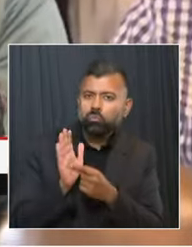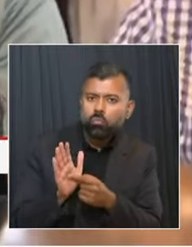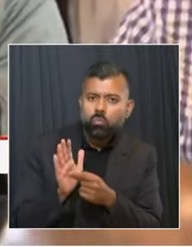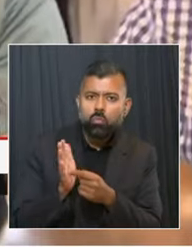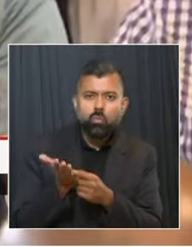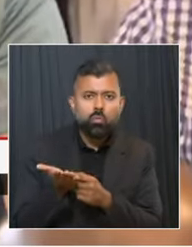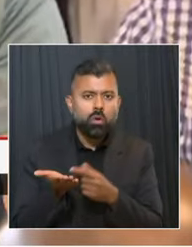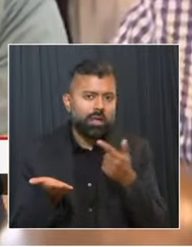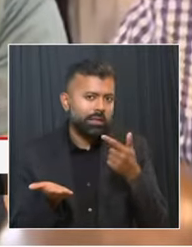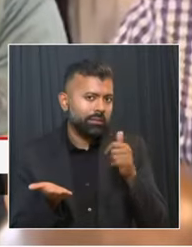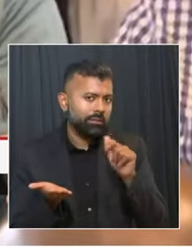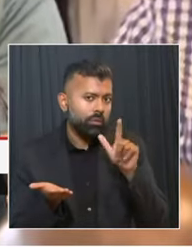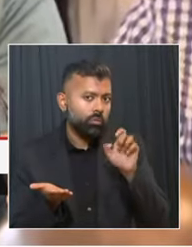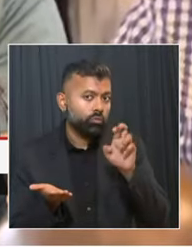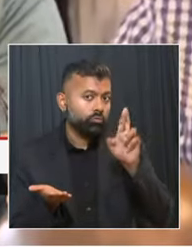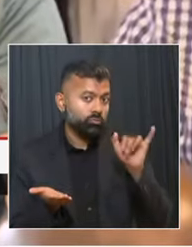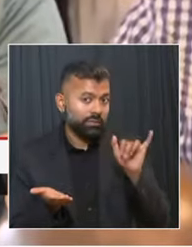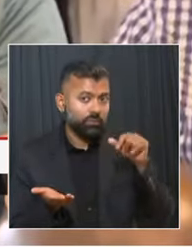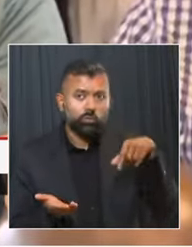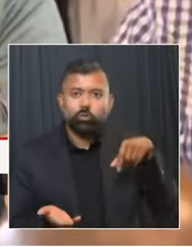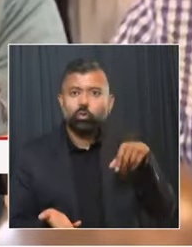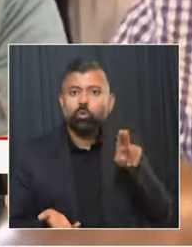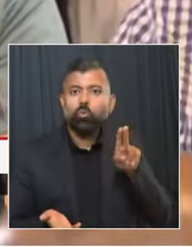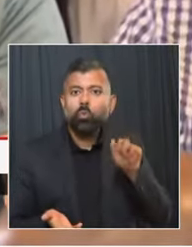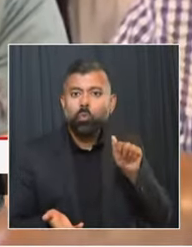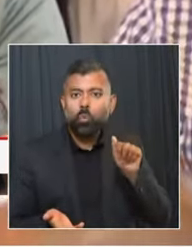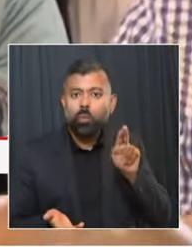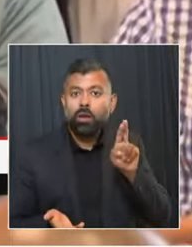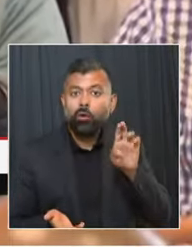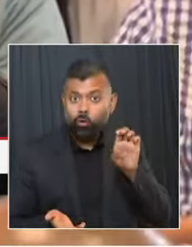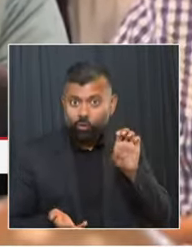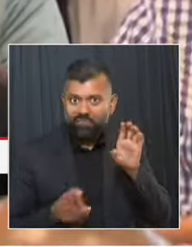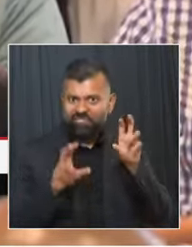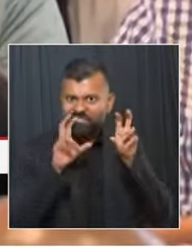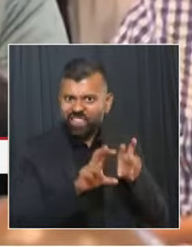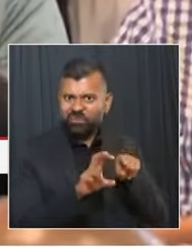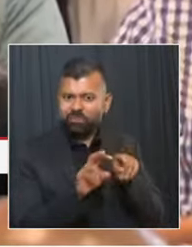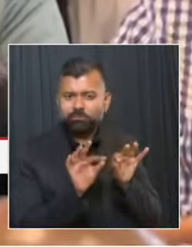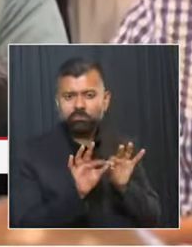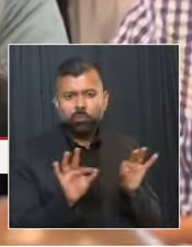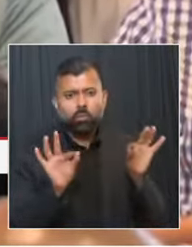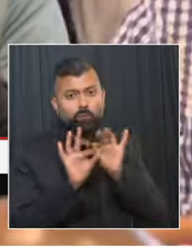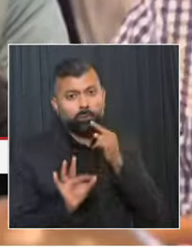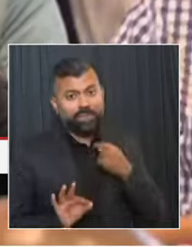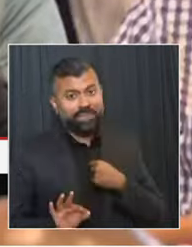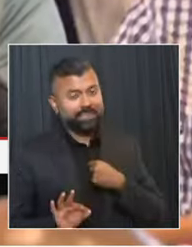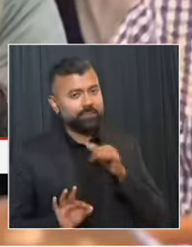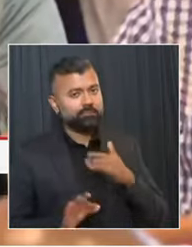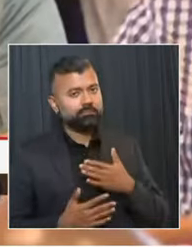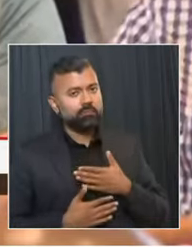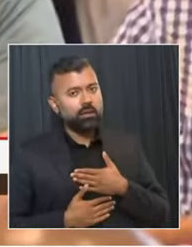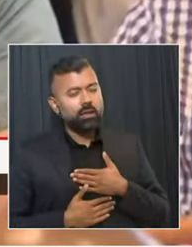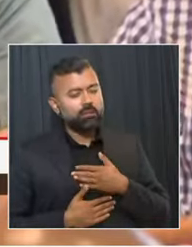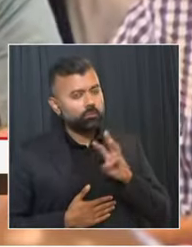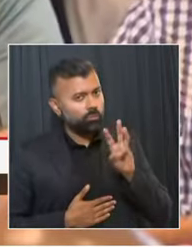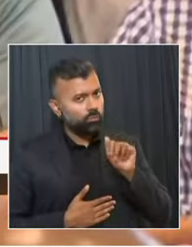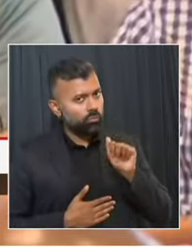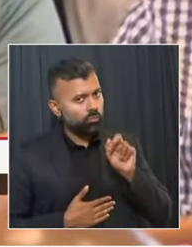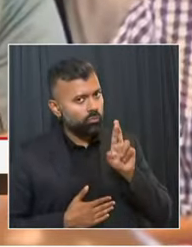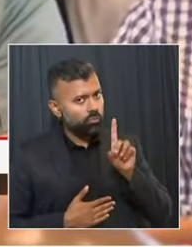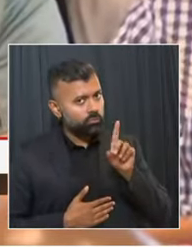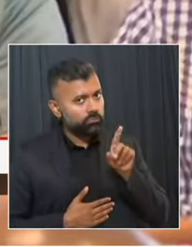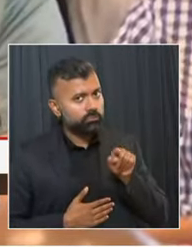me as the Ward 2 council member. And so when we think about areas of movement, I really hope those can